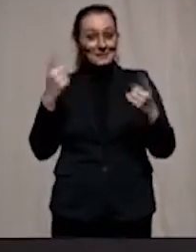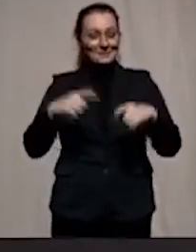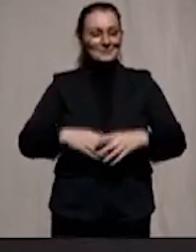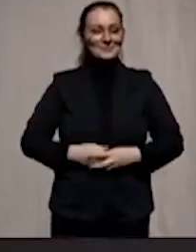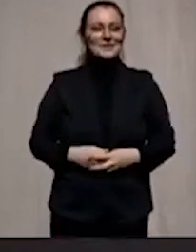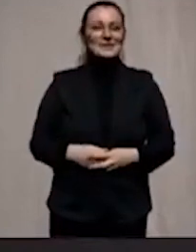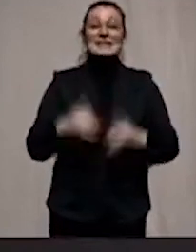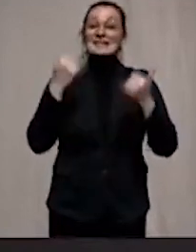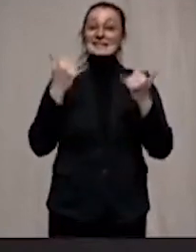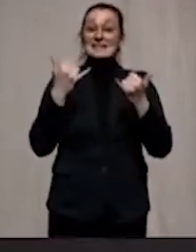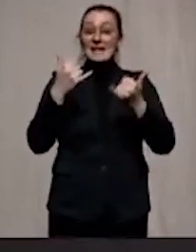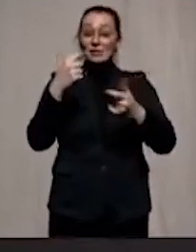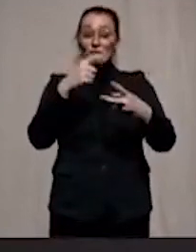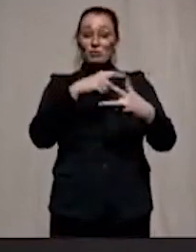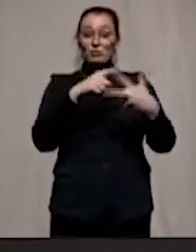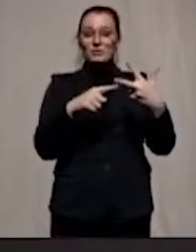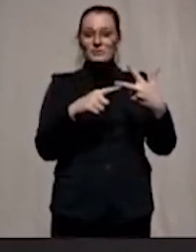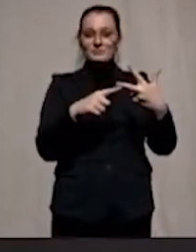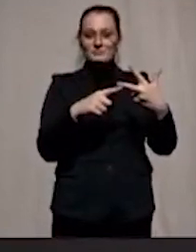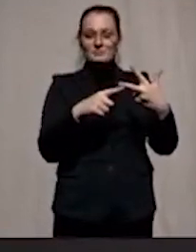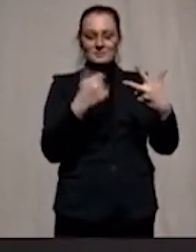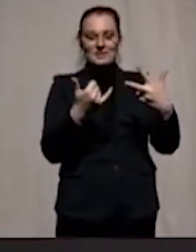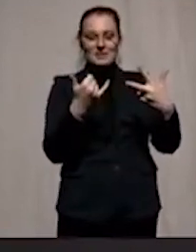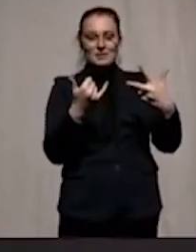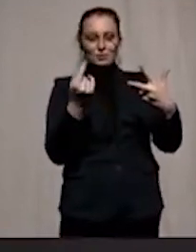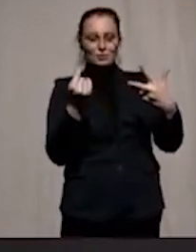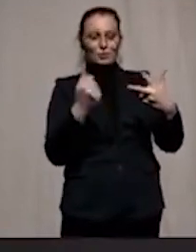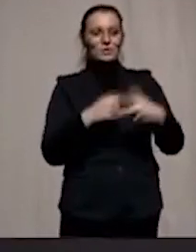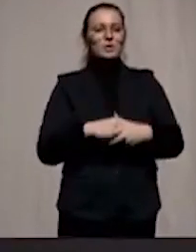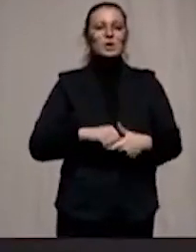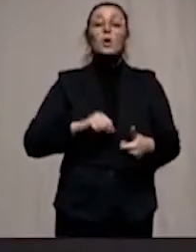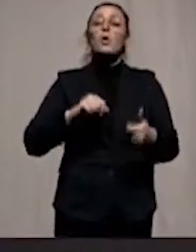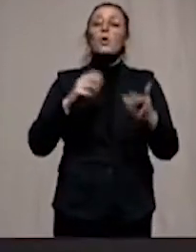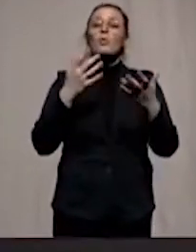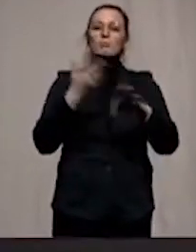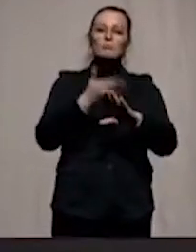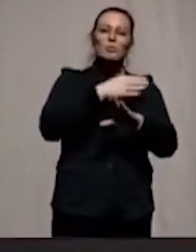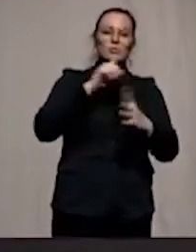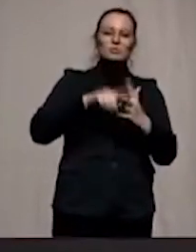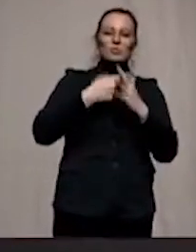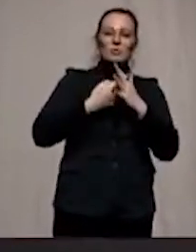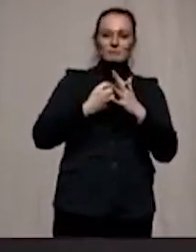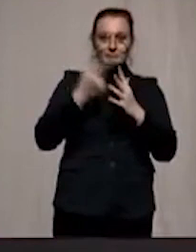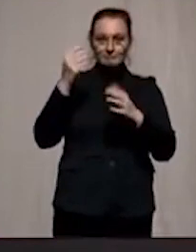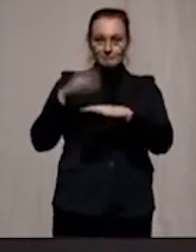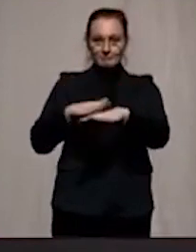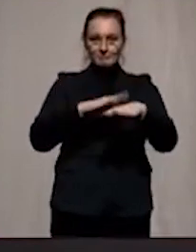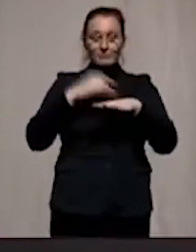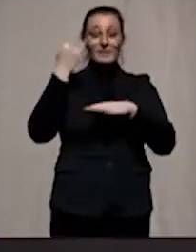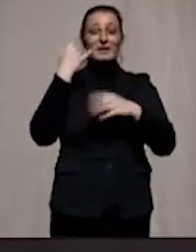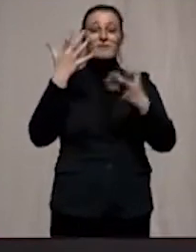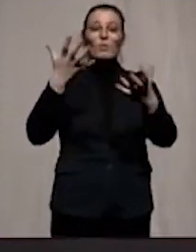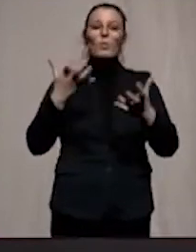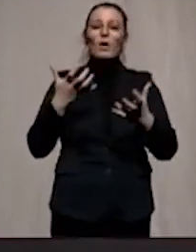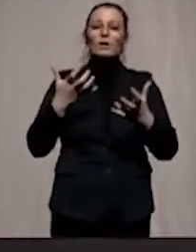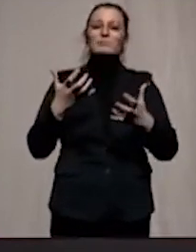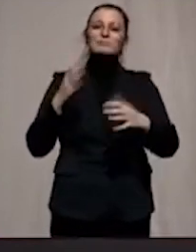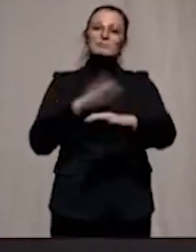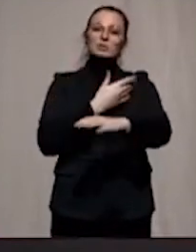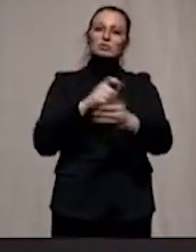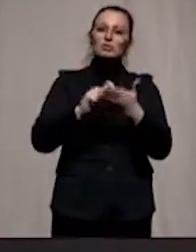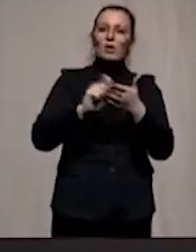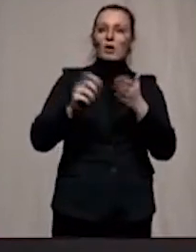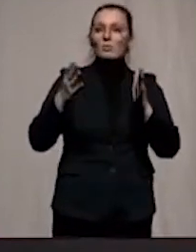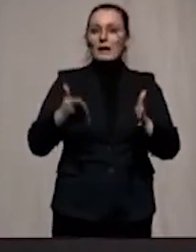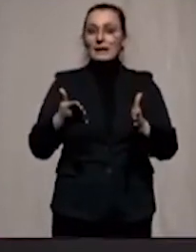prompts today. But first I'm going to start with telling you guys that if you want to get better at songwriting, just get better at writing.